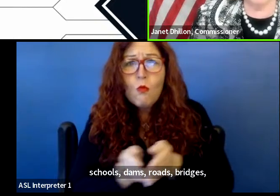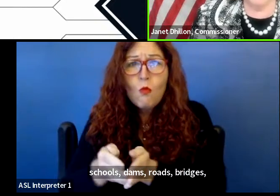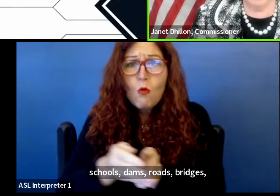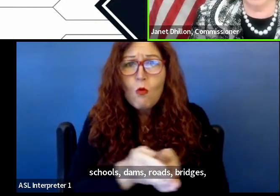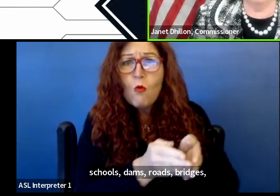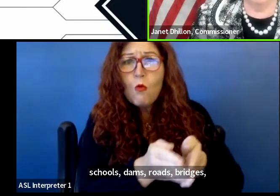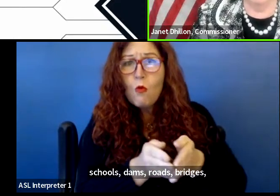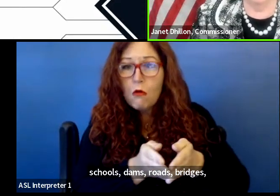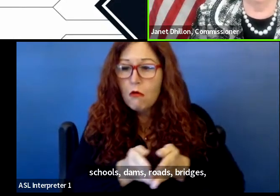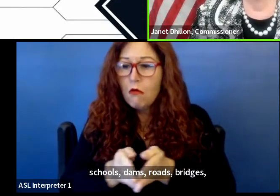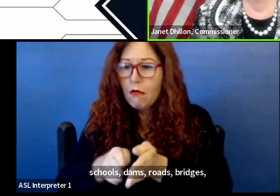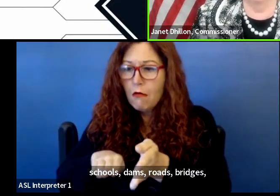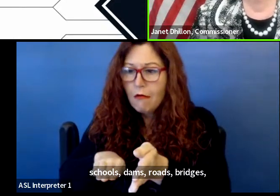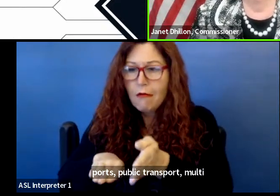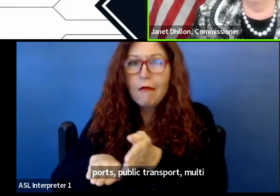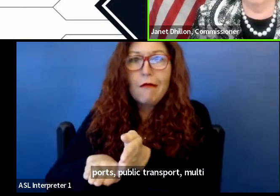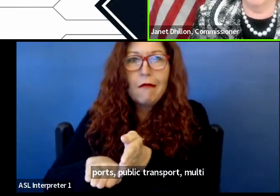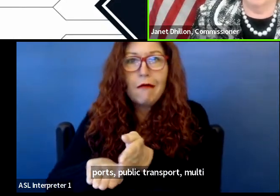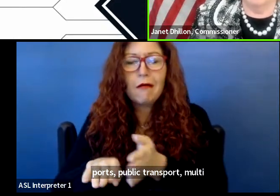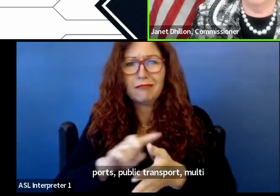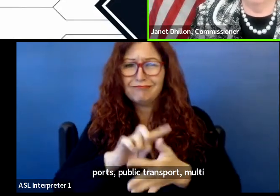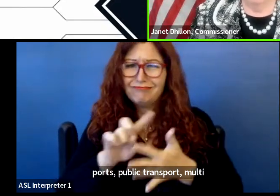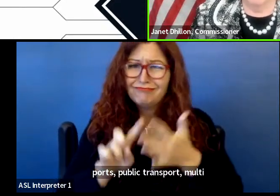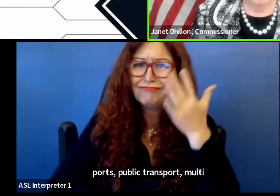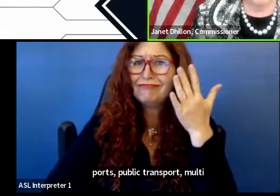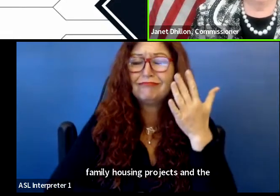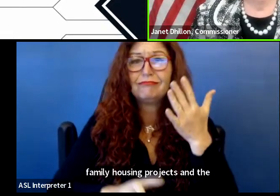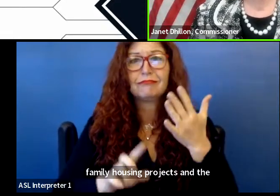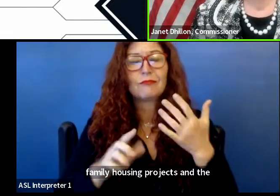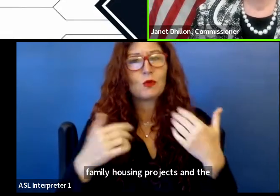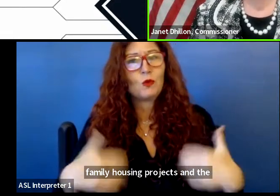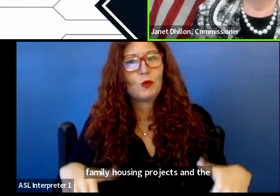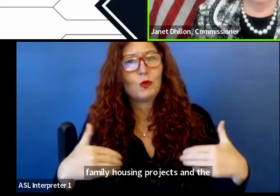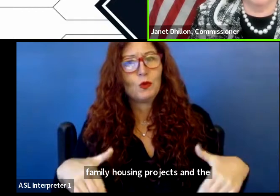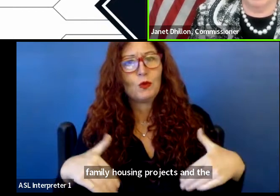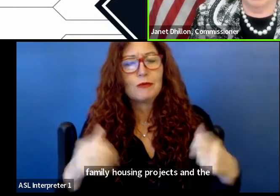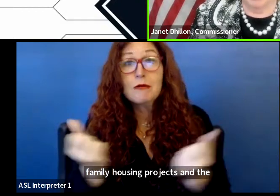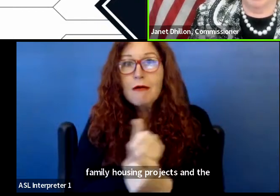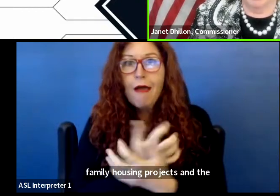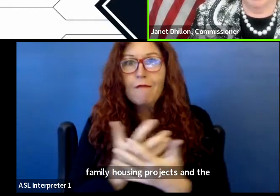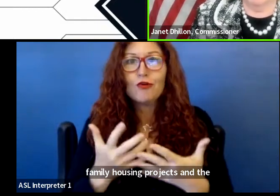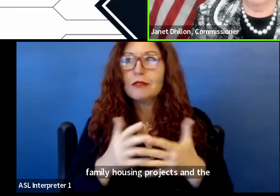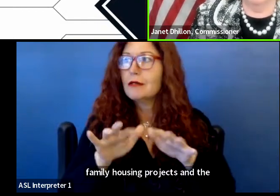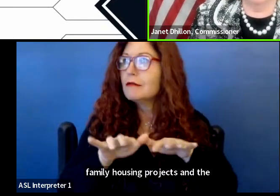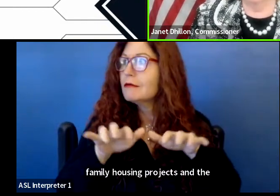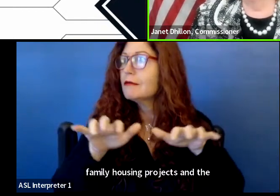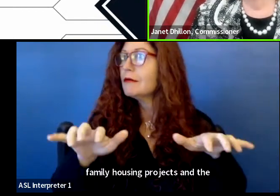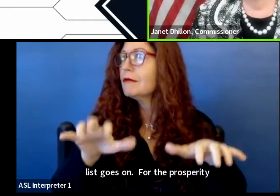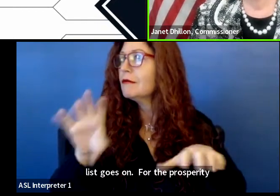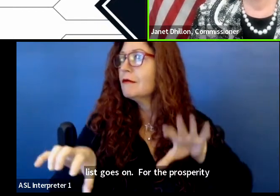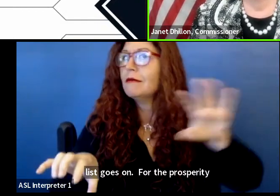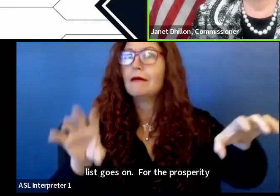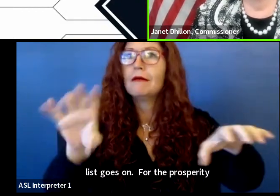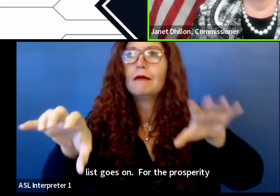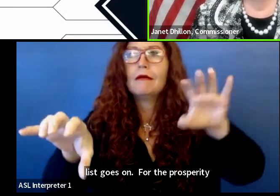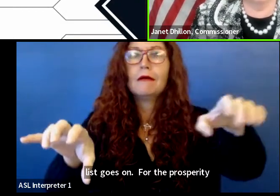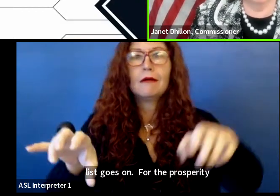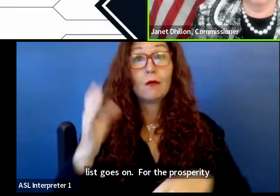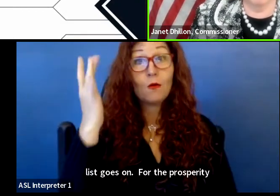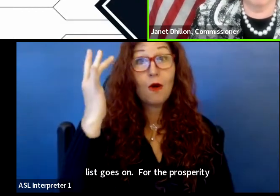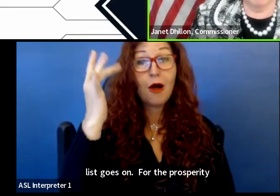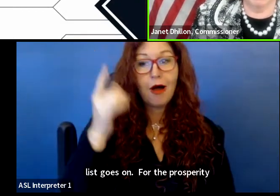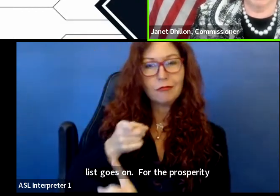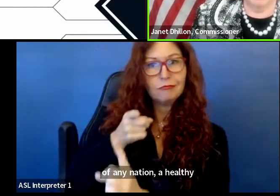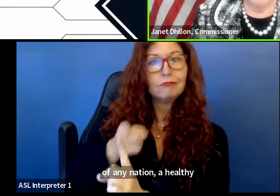projects and the list goes on for the prosperity of any nation a healthy construction industry is